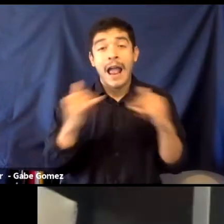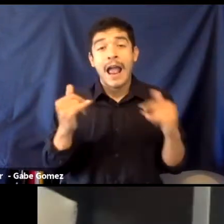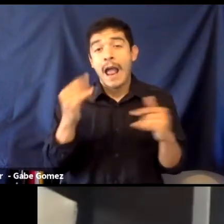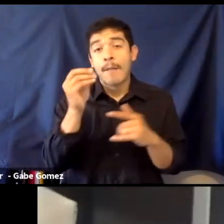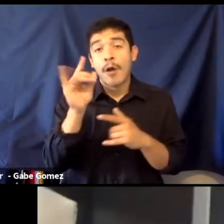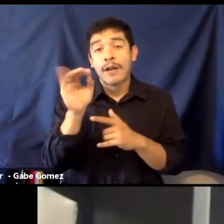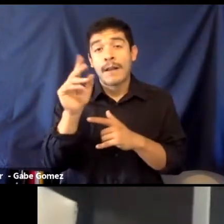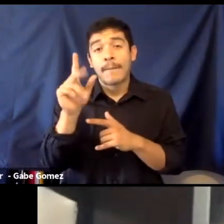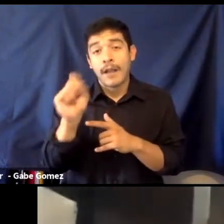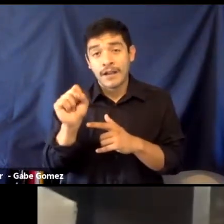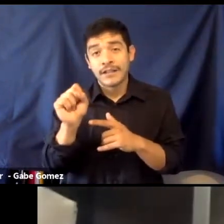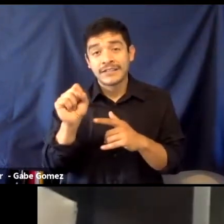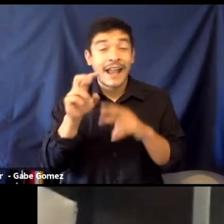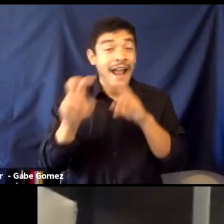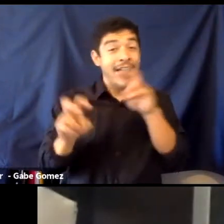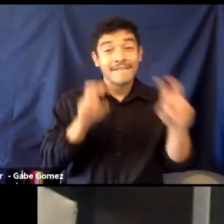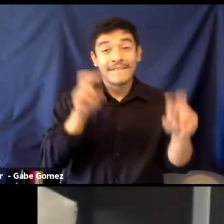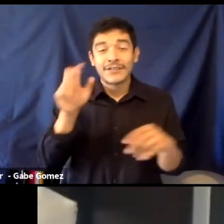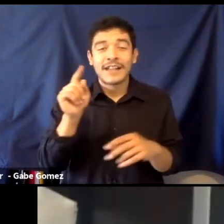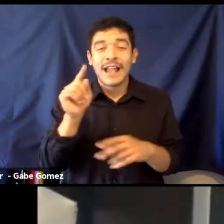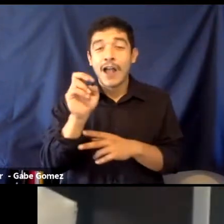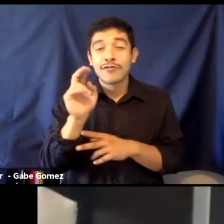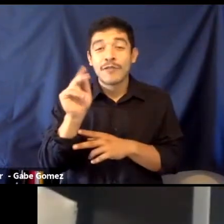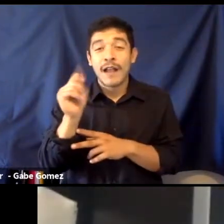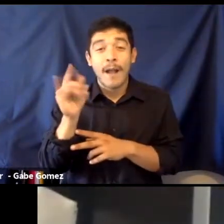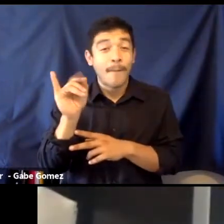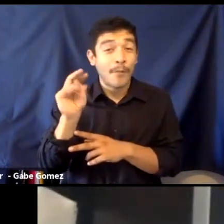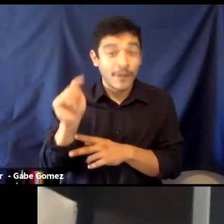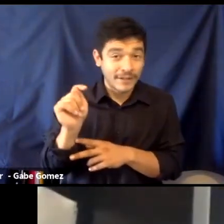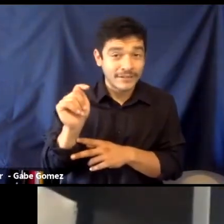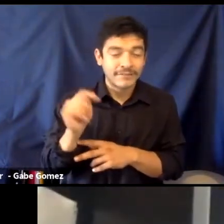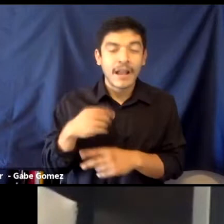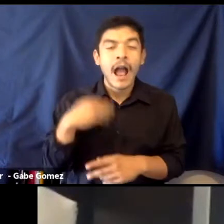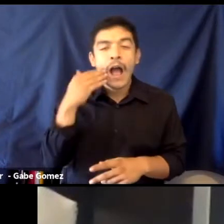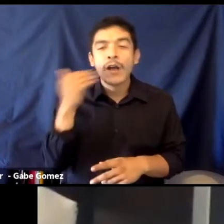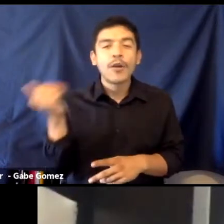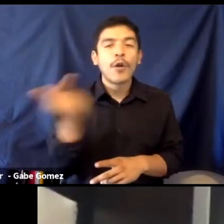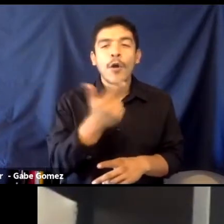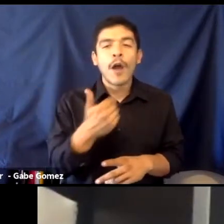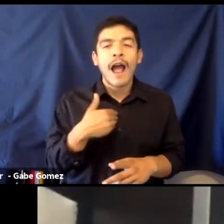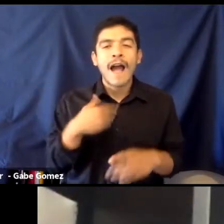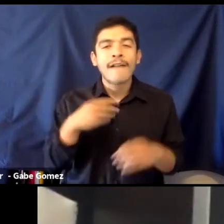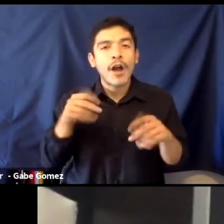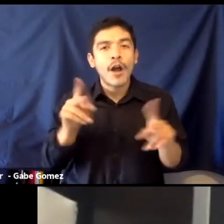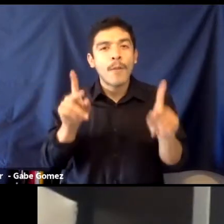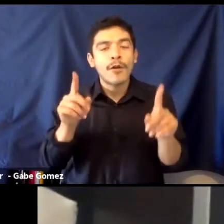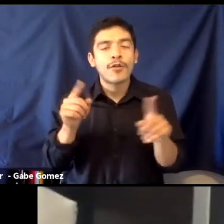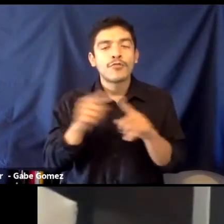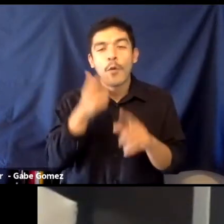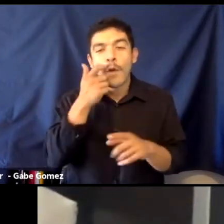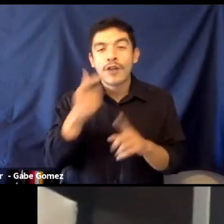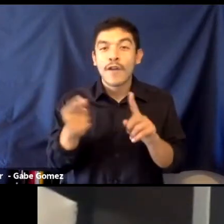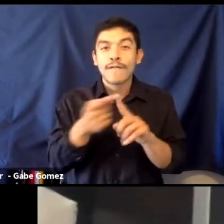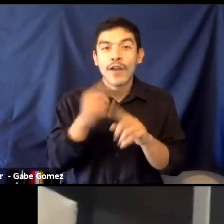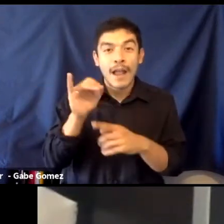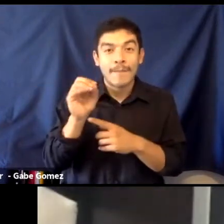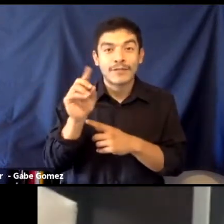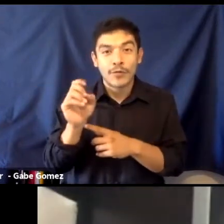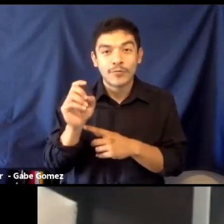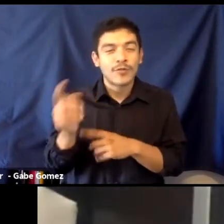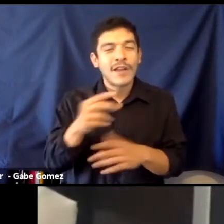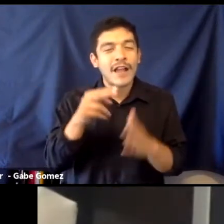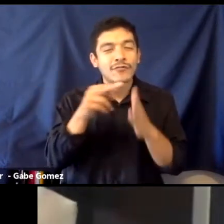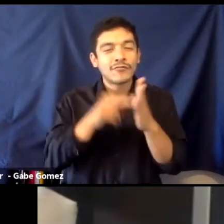Adventures at Eureka Point. Now, I know you all have had an opportunity to watch the first episode, so let's meet the people behind the